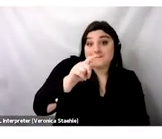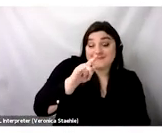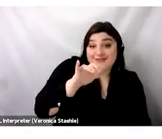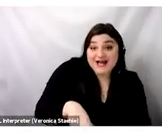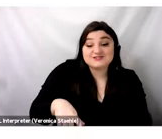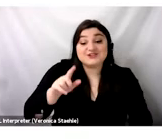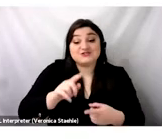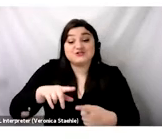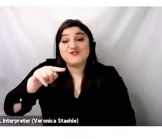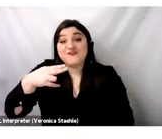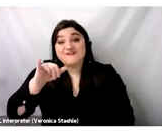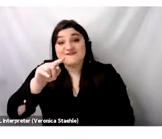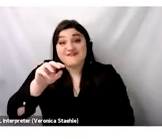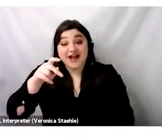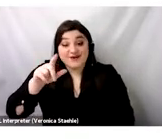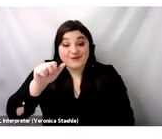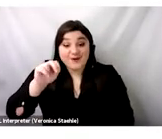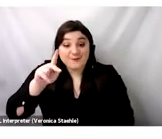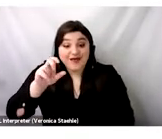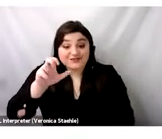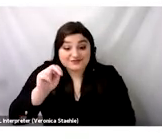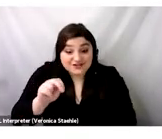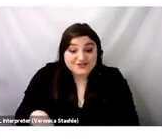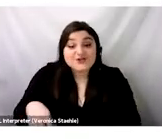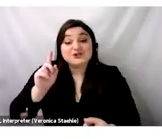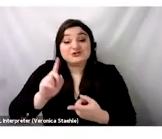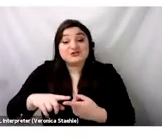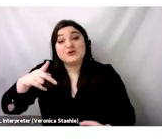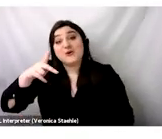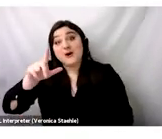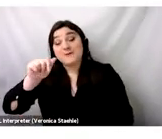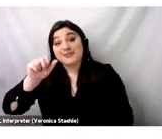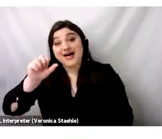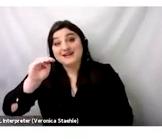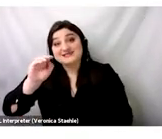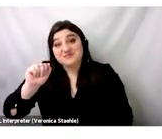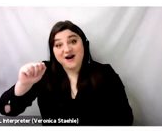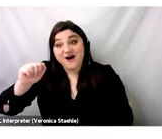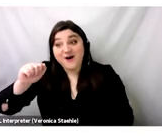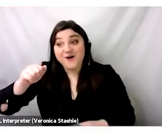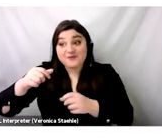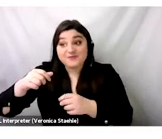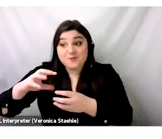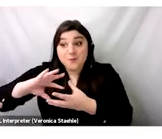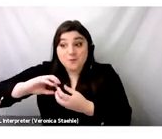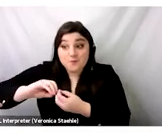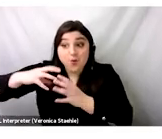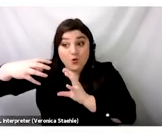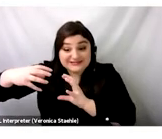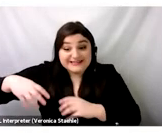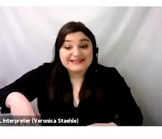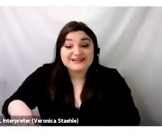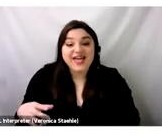going to tell you. We are going to talk about human harm, and this is where it gets